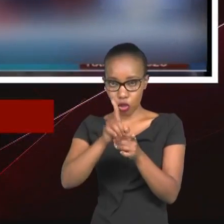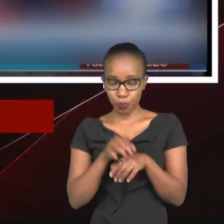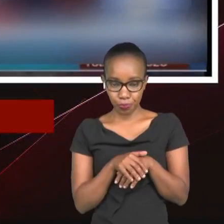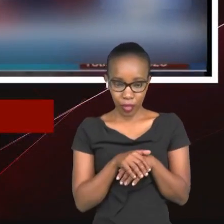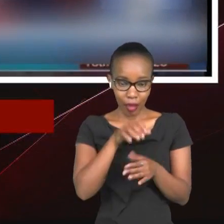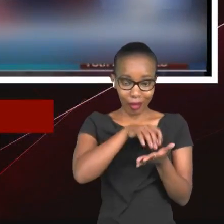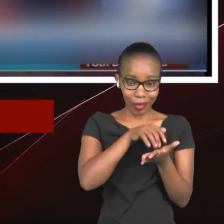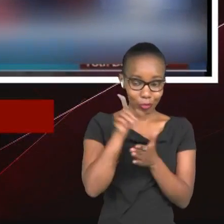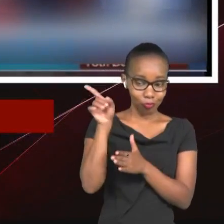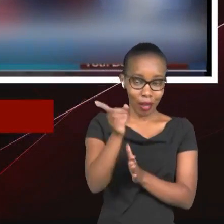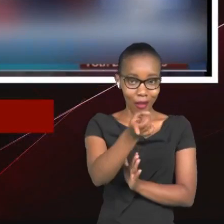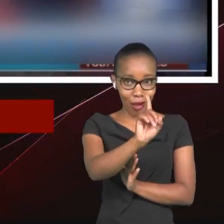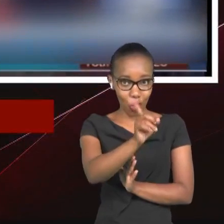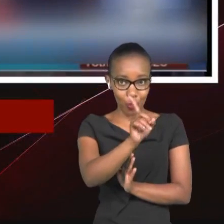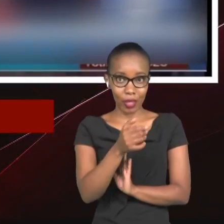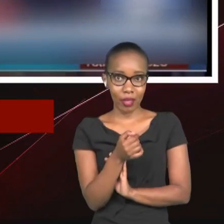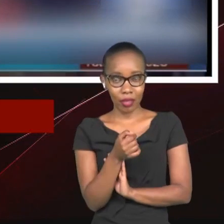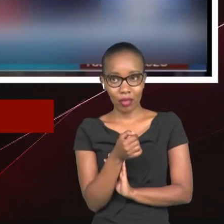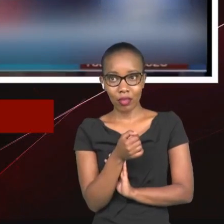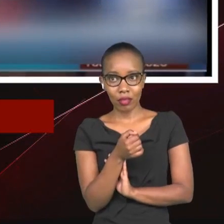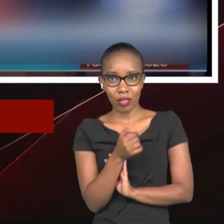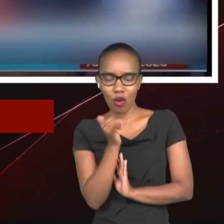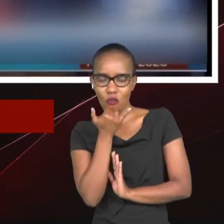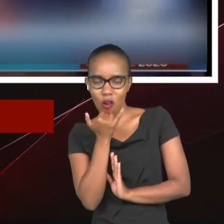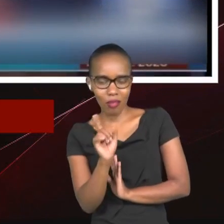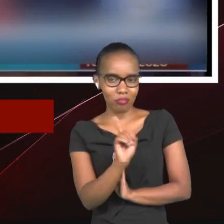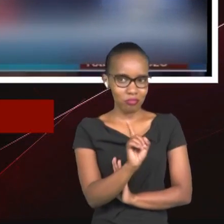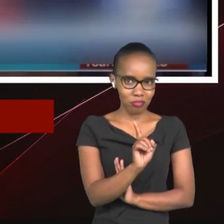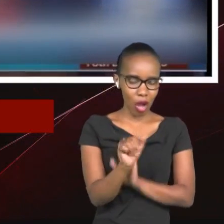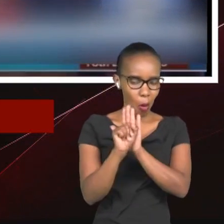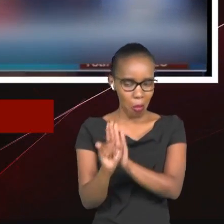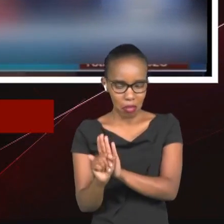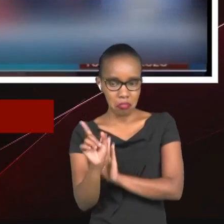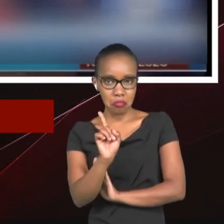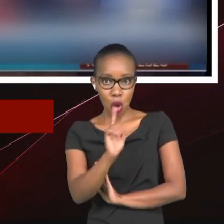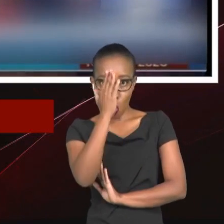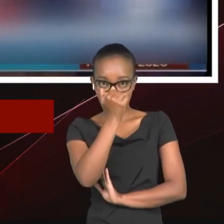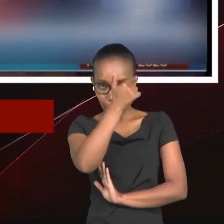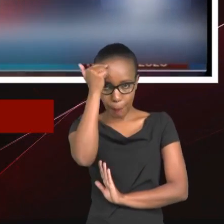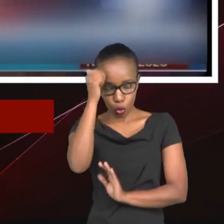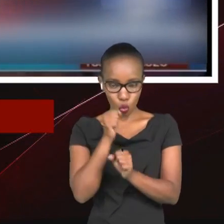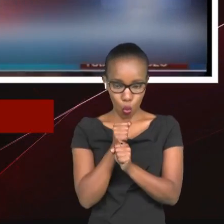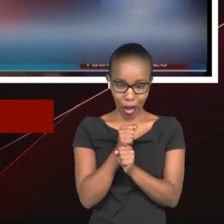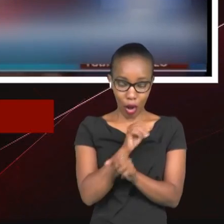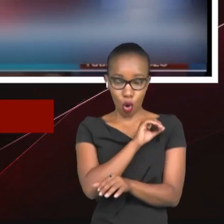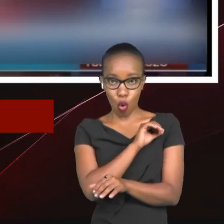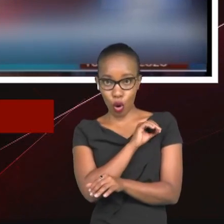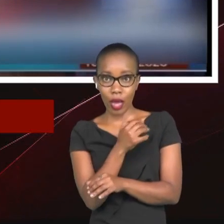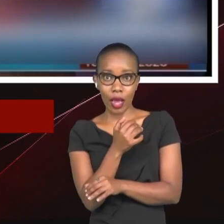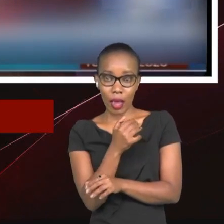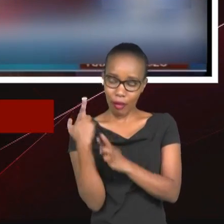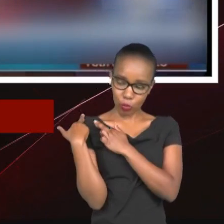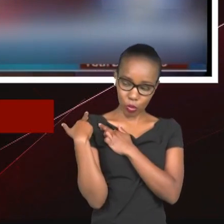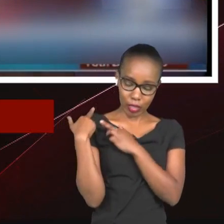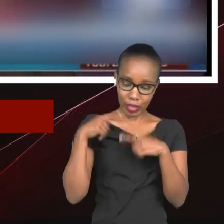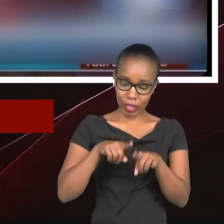would say they are not biased as we may think. They are doing what they are doing is they are prosecuting their duty,